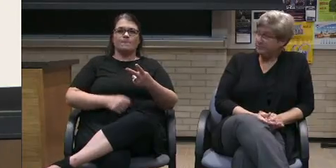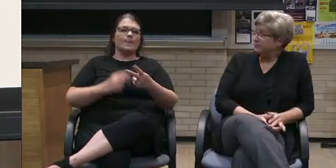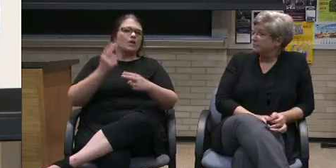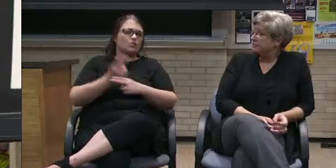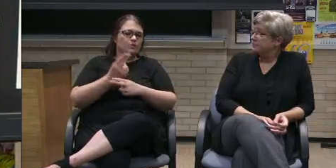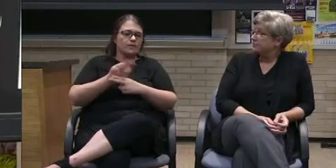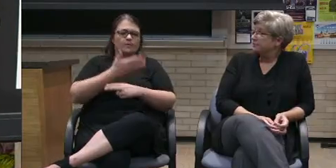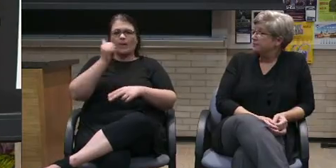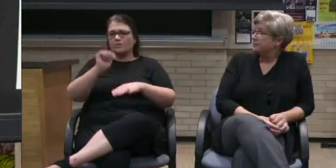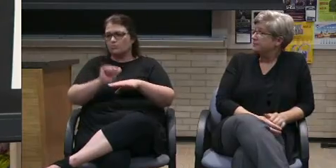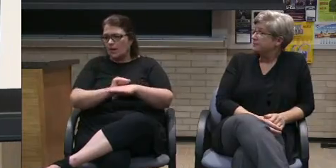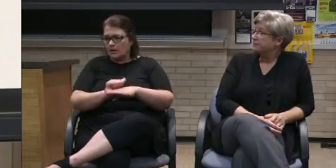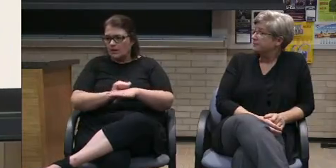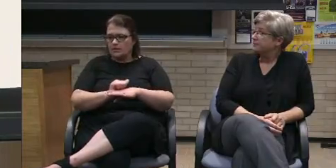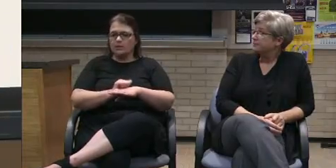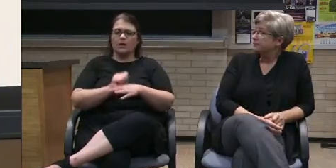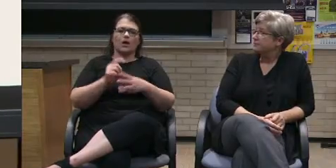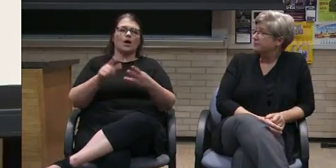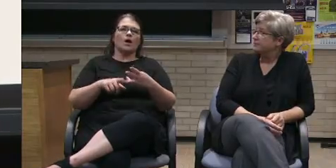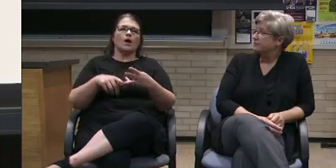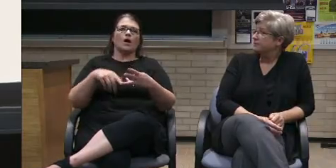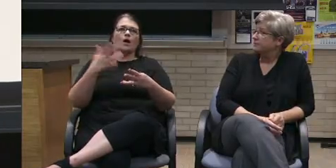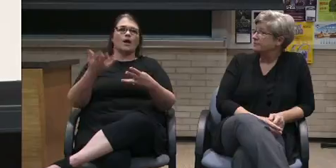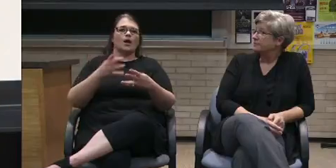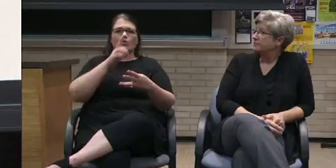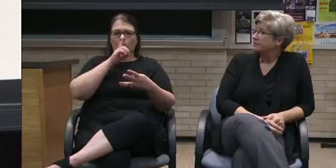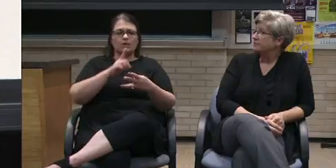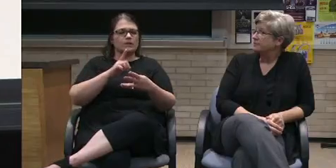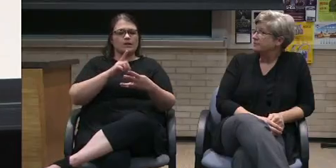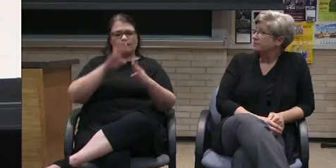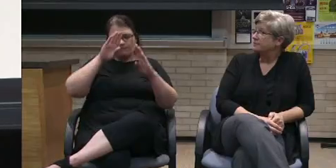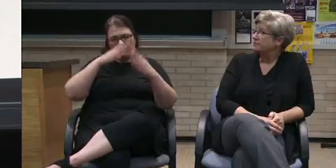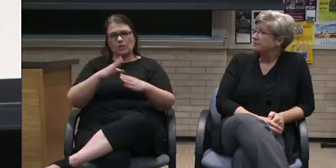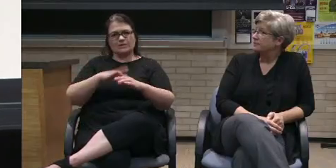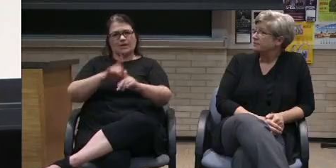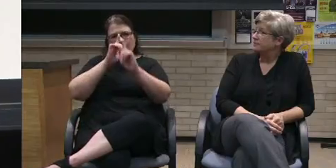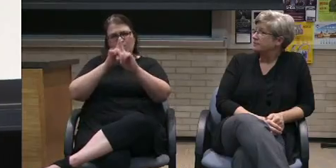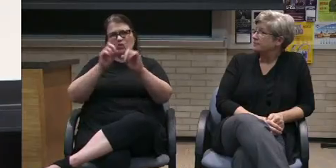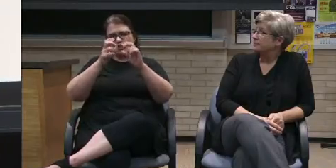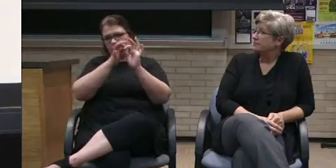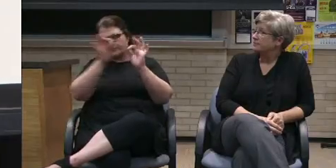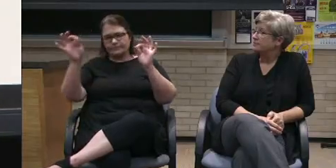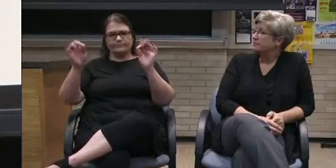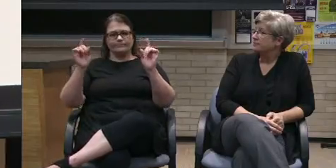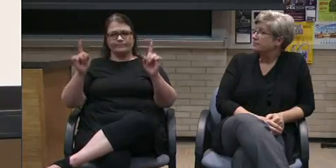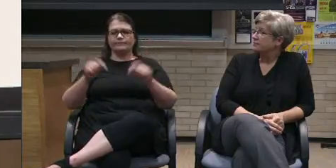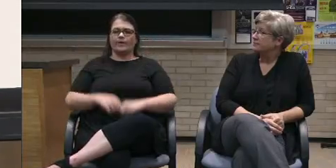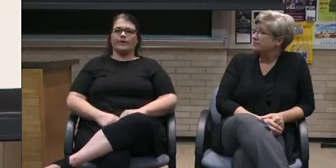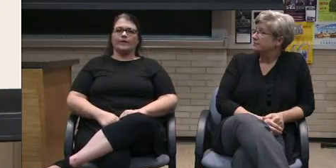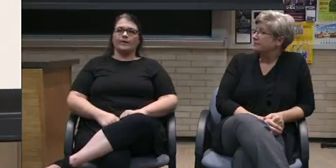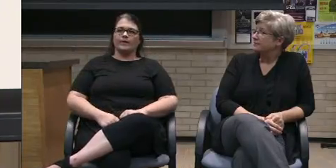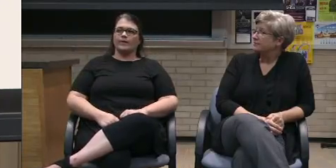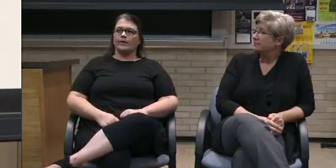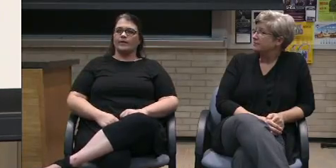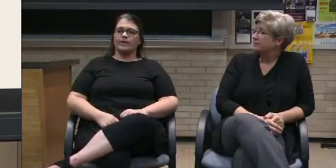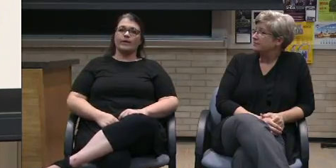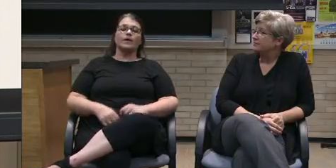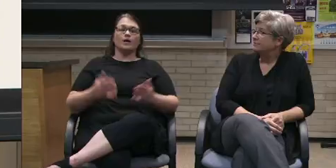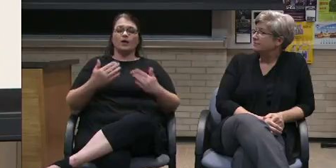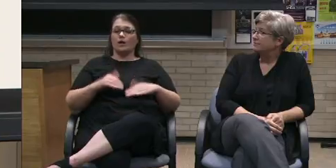best practices, and really a mission focus. Relevant culturally, in